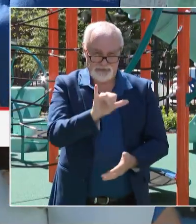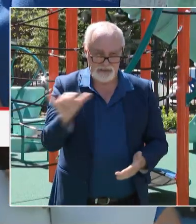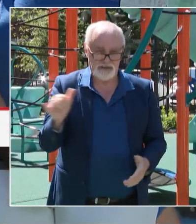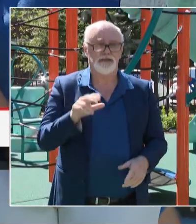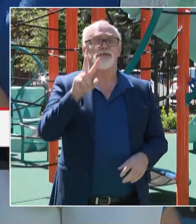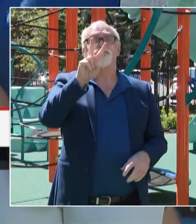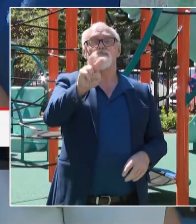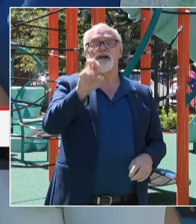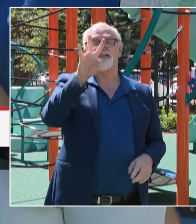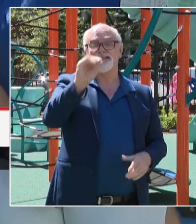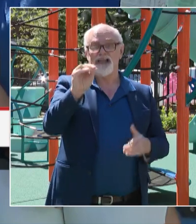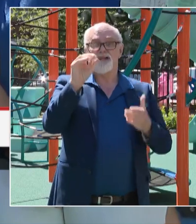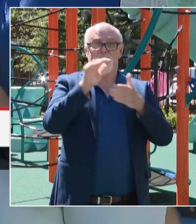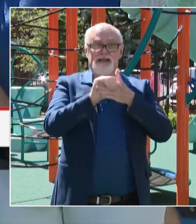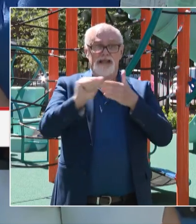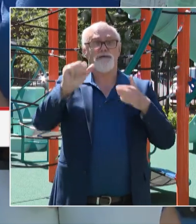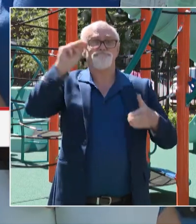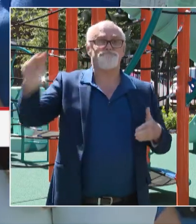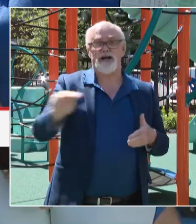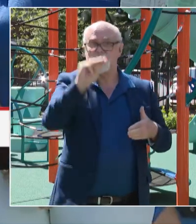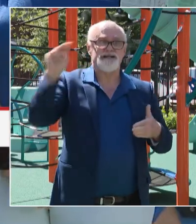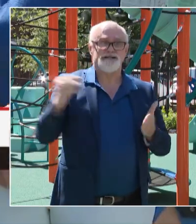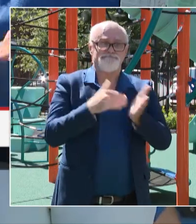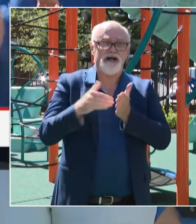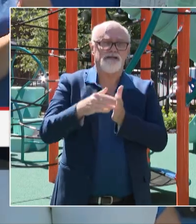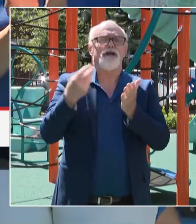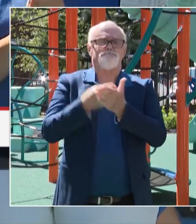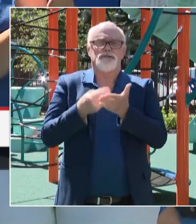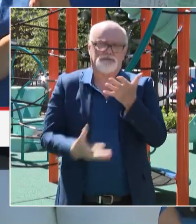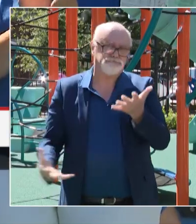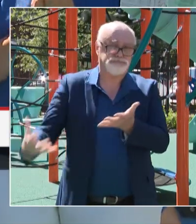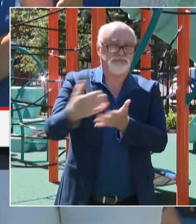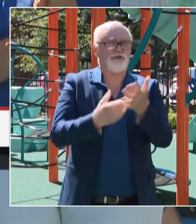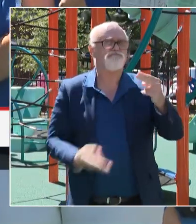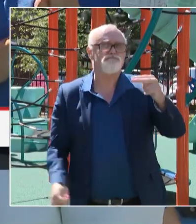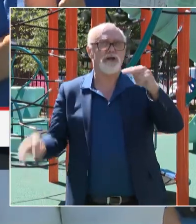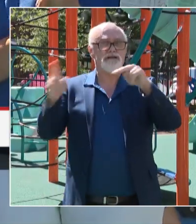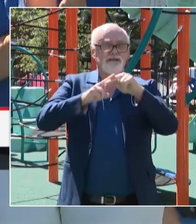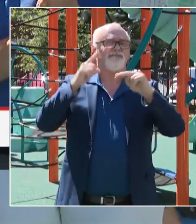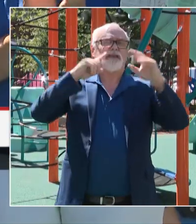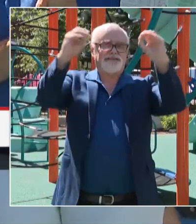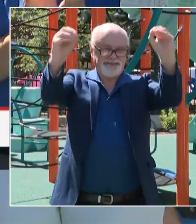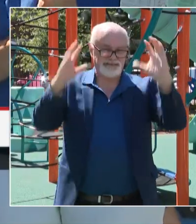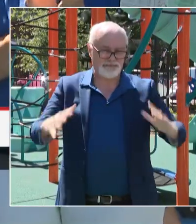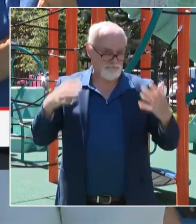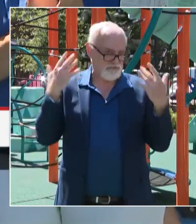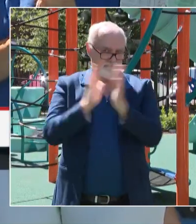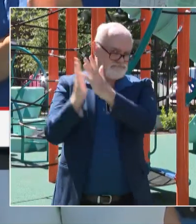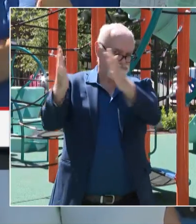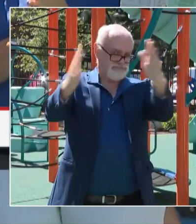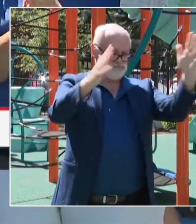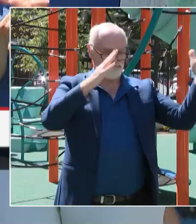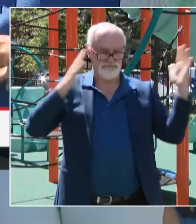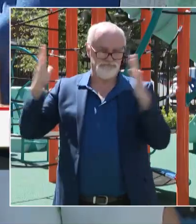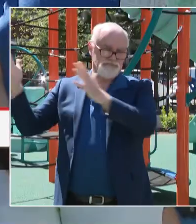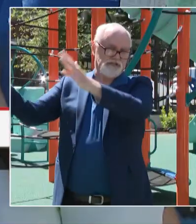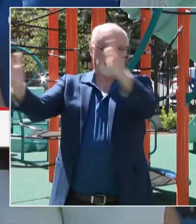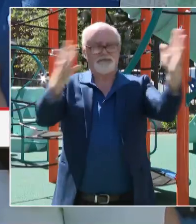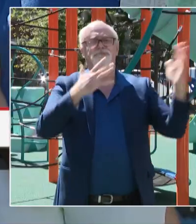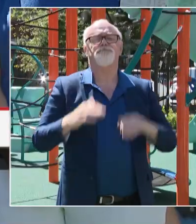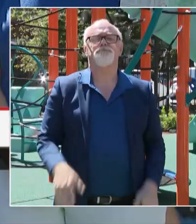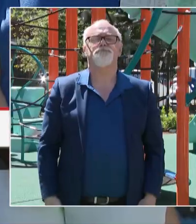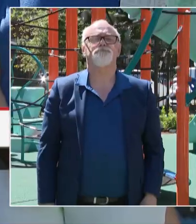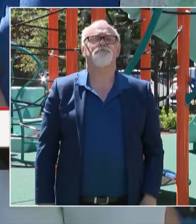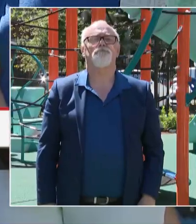pay raises for DC teachers. We have also spent